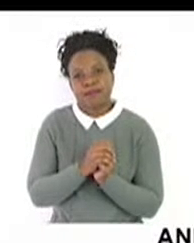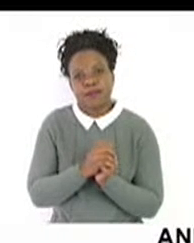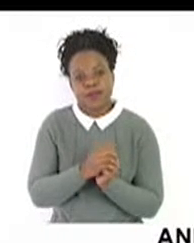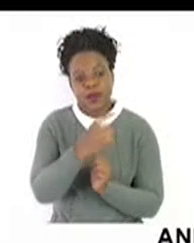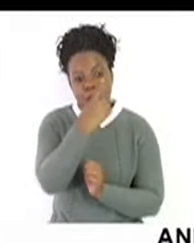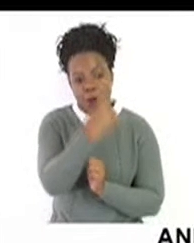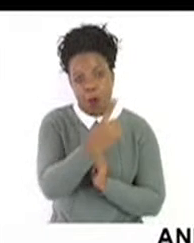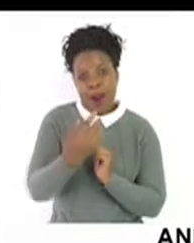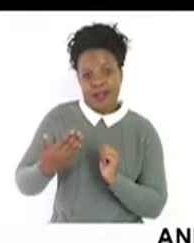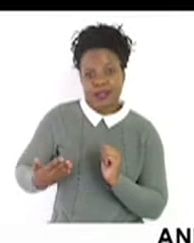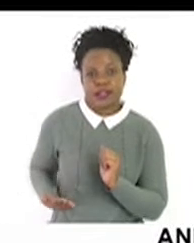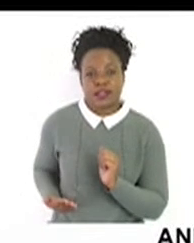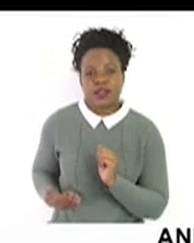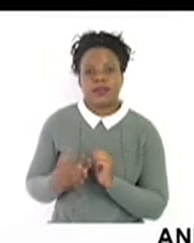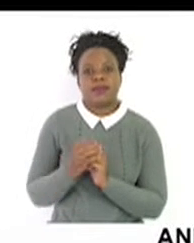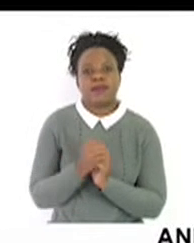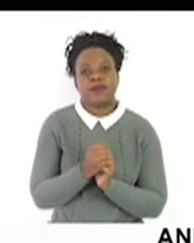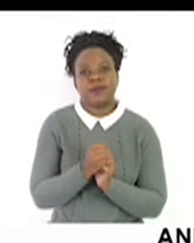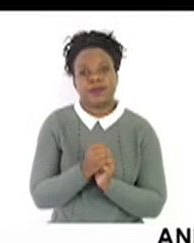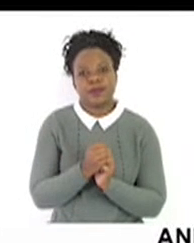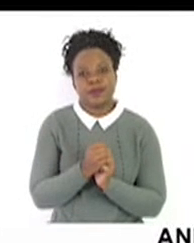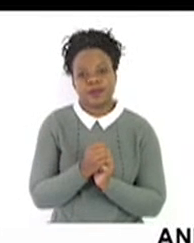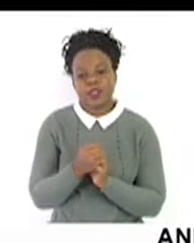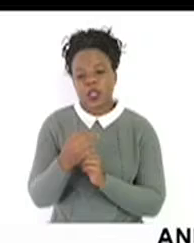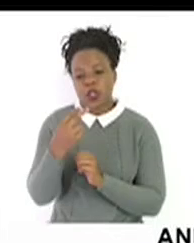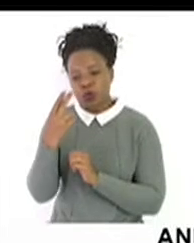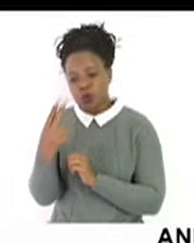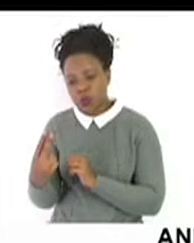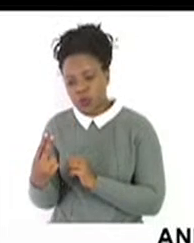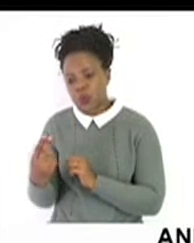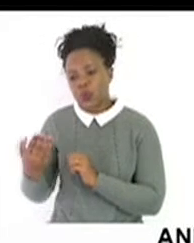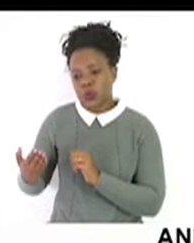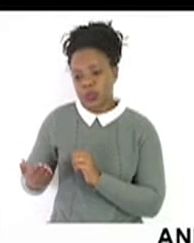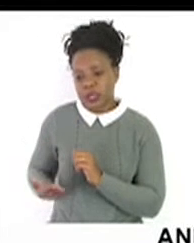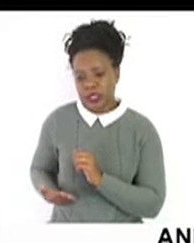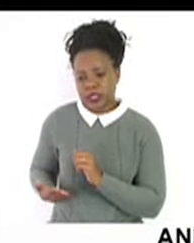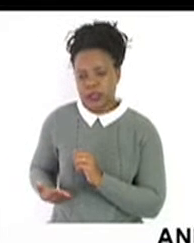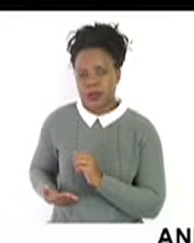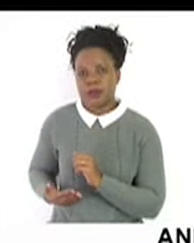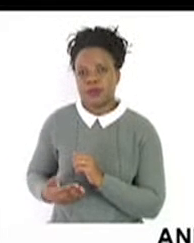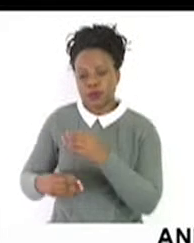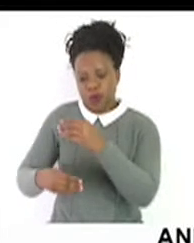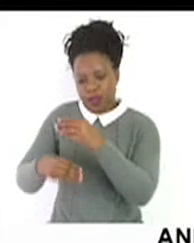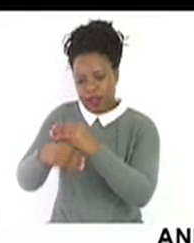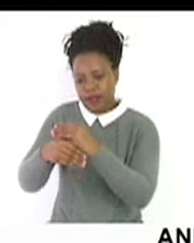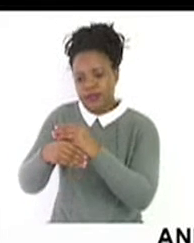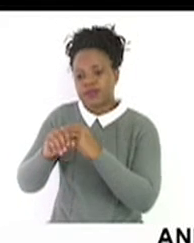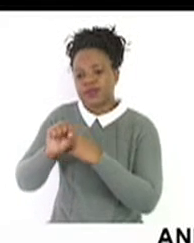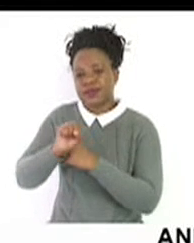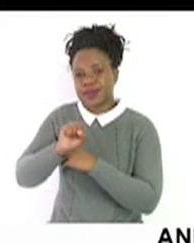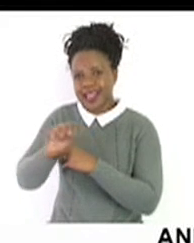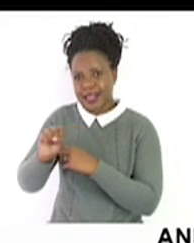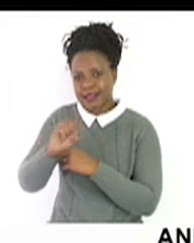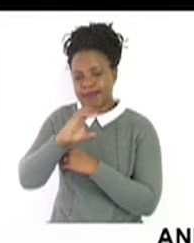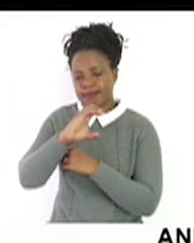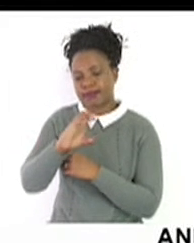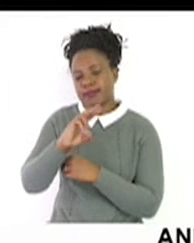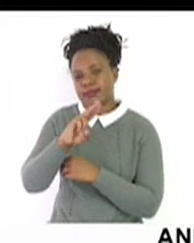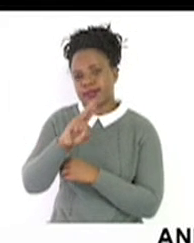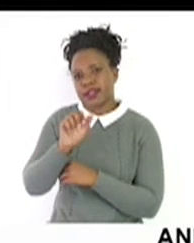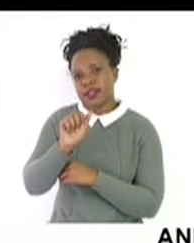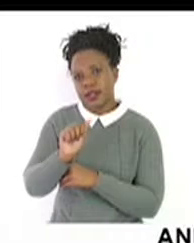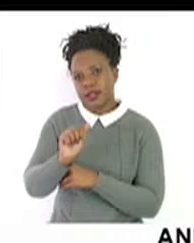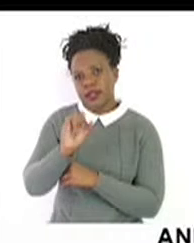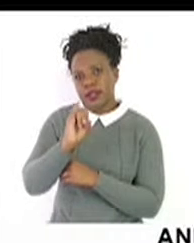One chair, two chairs. If you look closely at these nouns, when they are pluralized, they